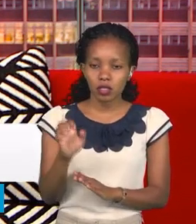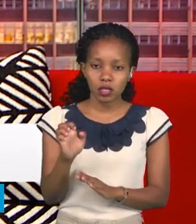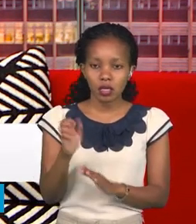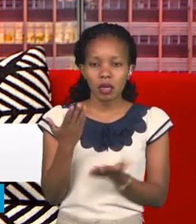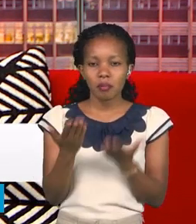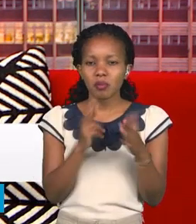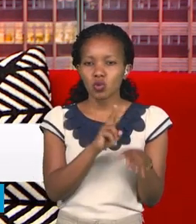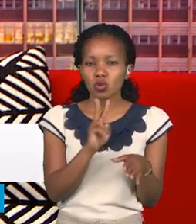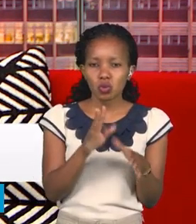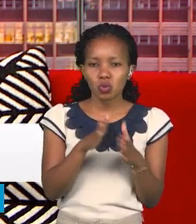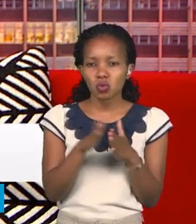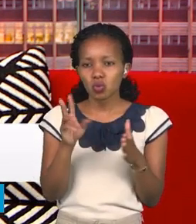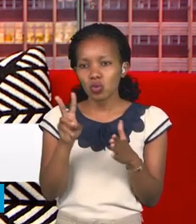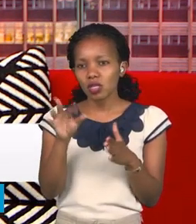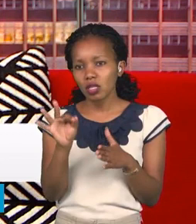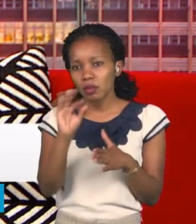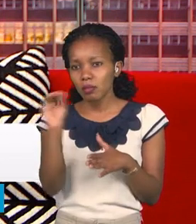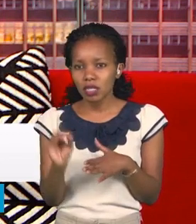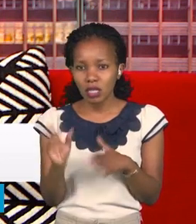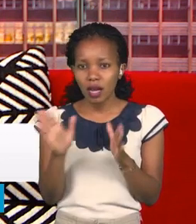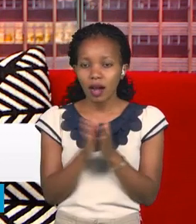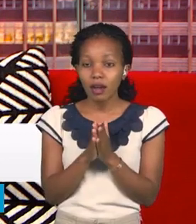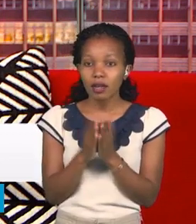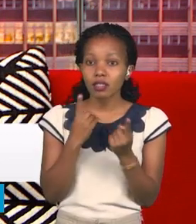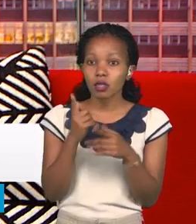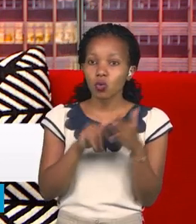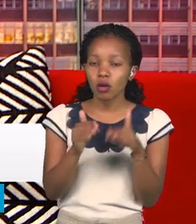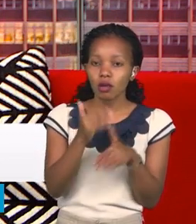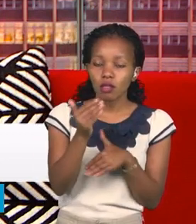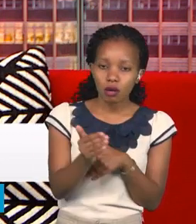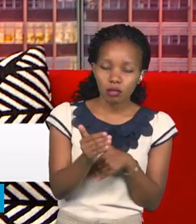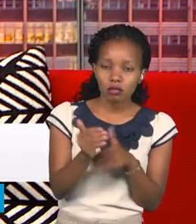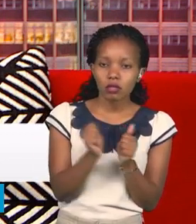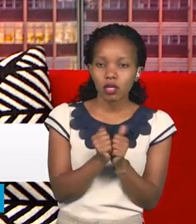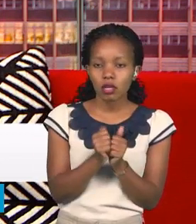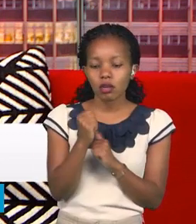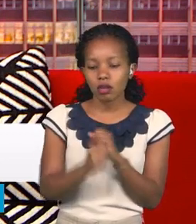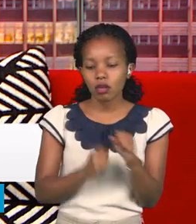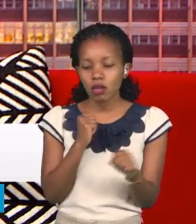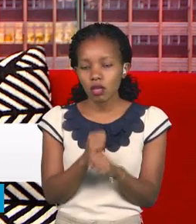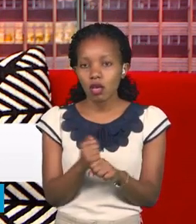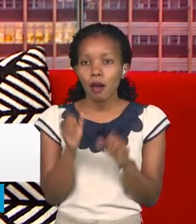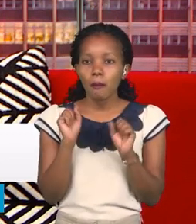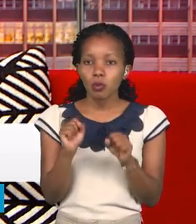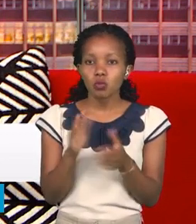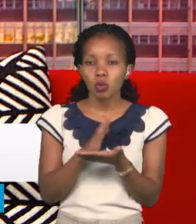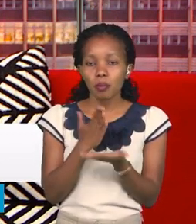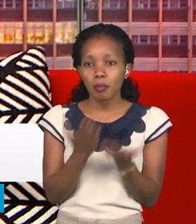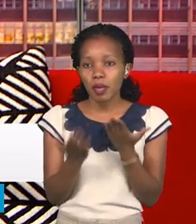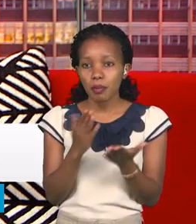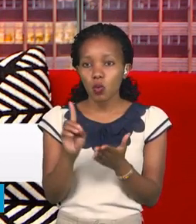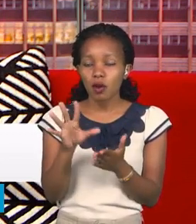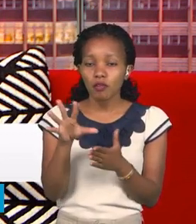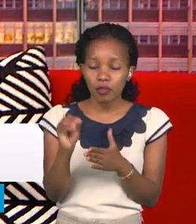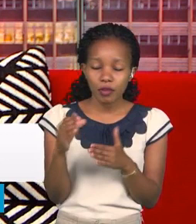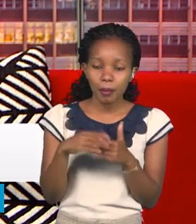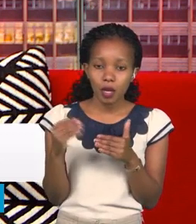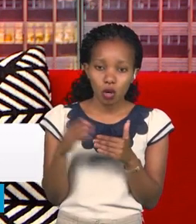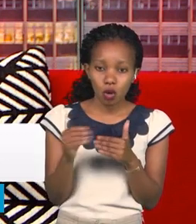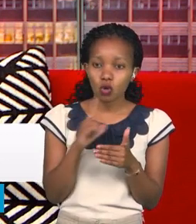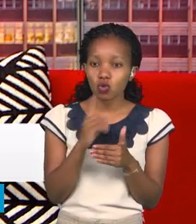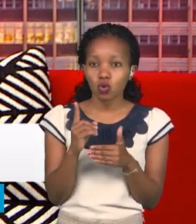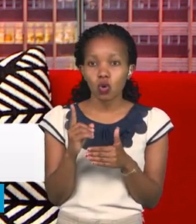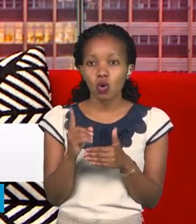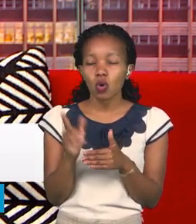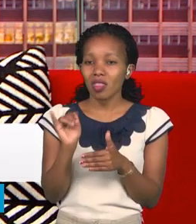about 22 to 23%. Okay. Yeah. And they say in the next 8 to 10 years, it might cross about $150 billion dollar. Wow. So that kind